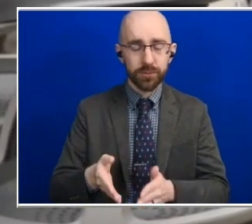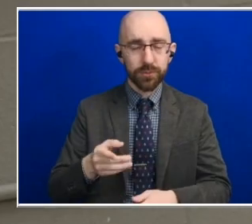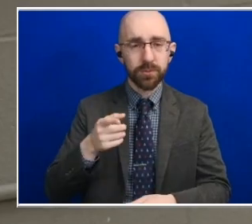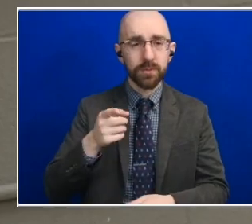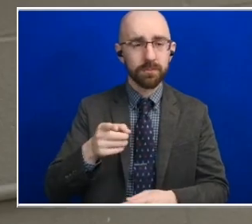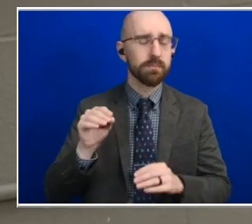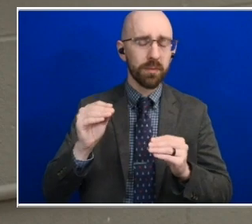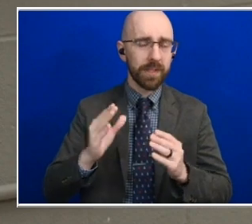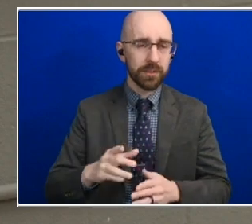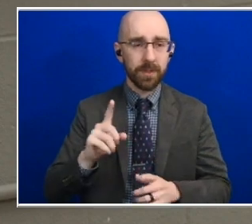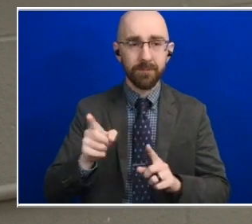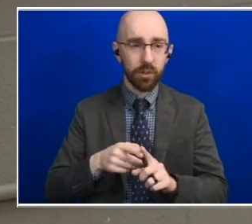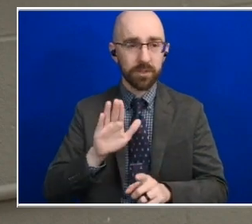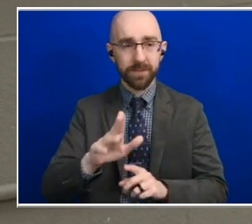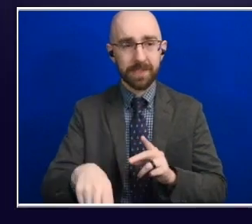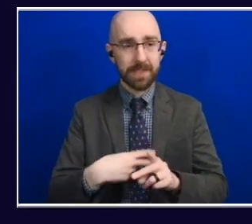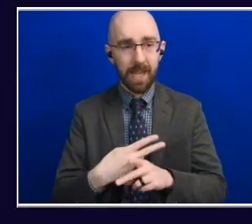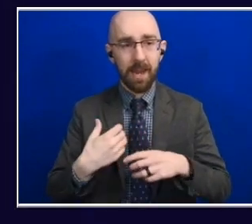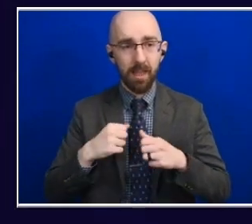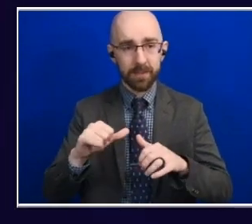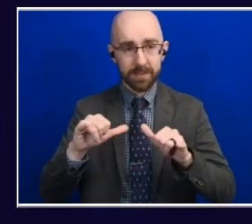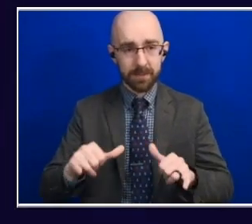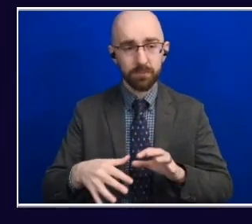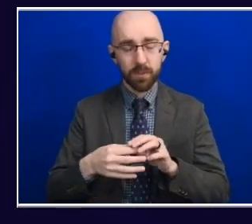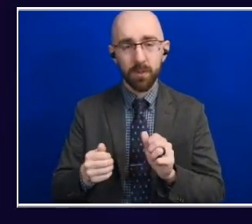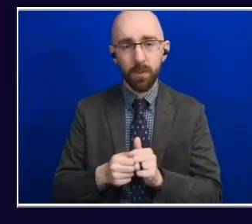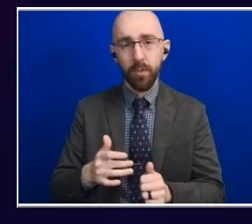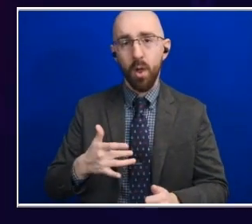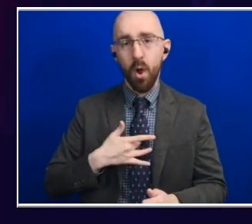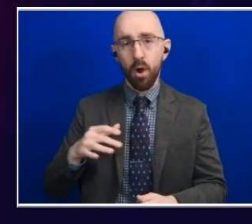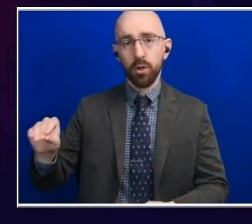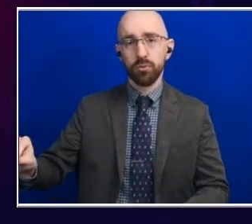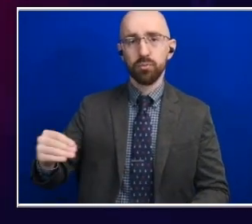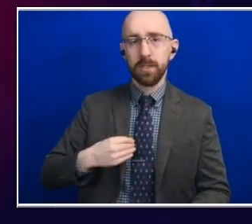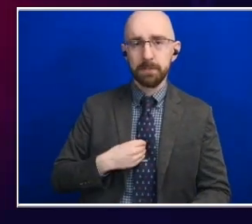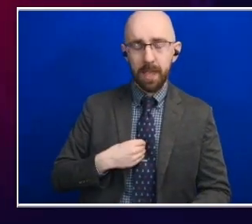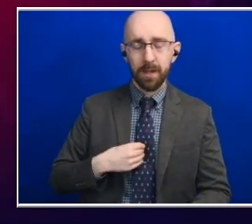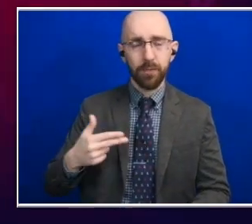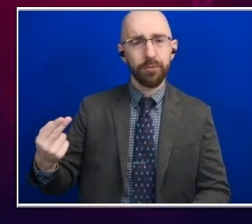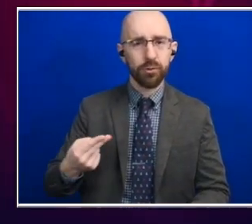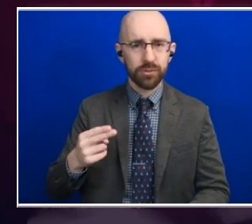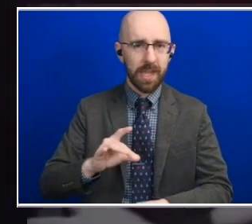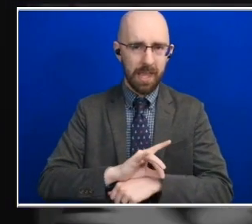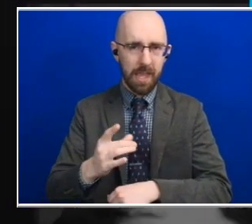health system when it comes to heart transplants. Thursday at 8 a.m.